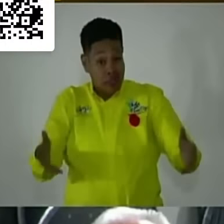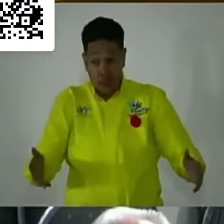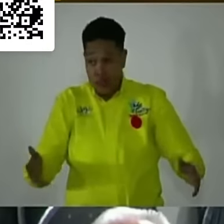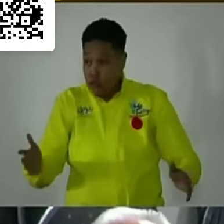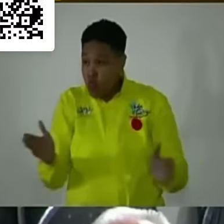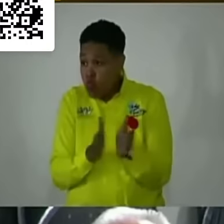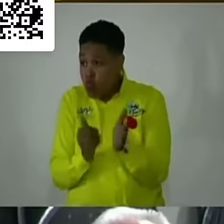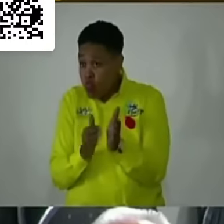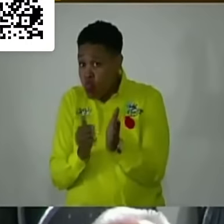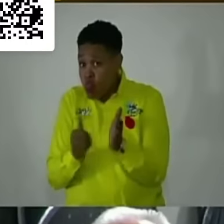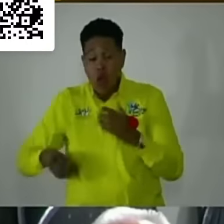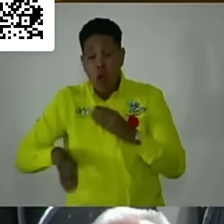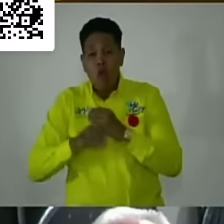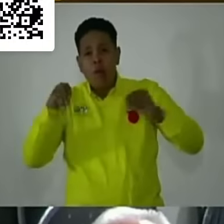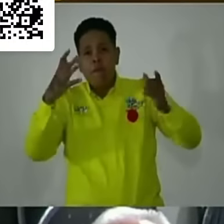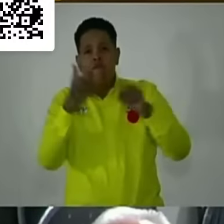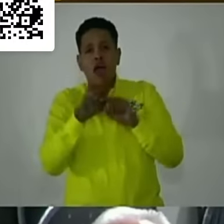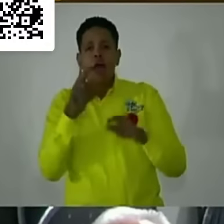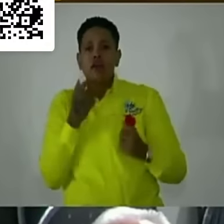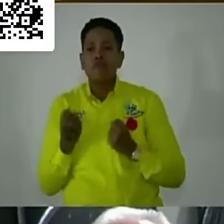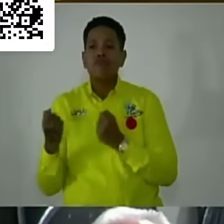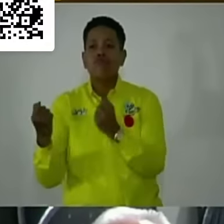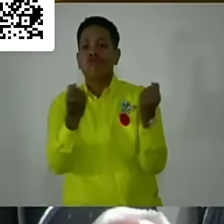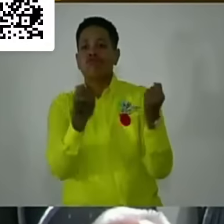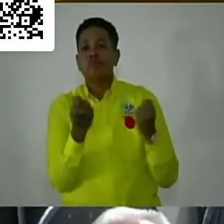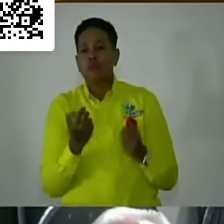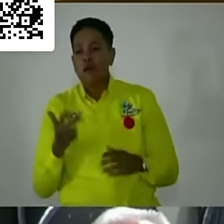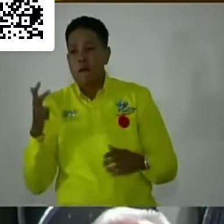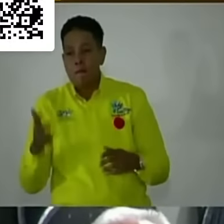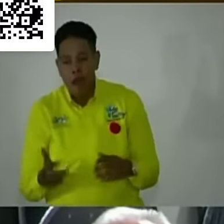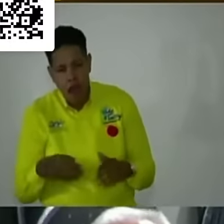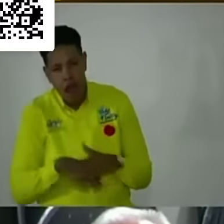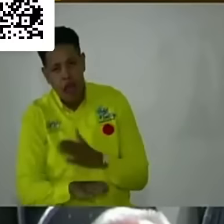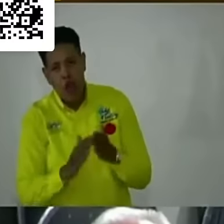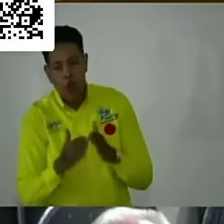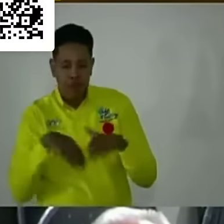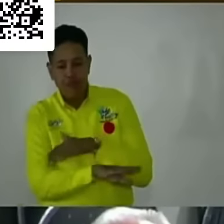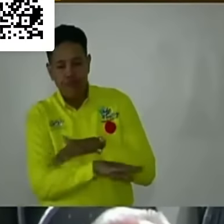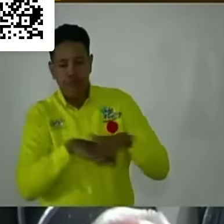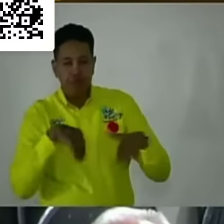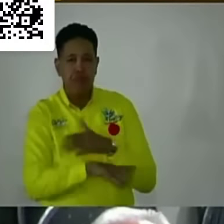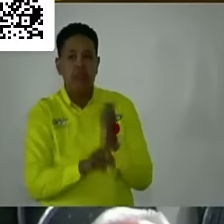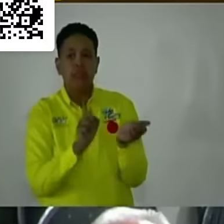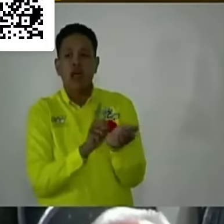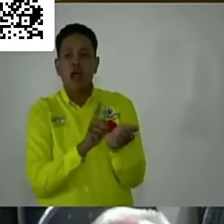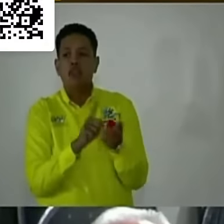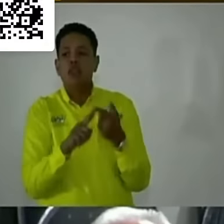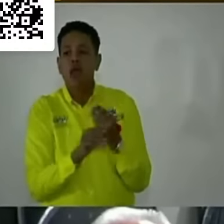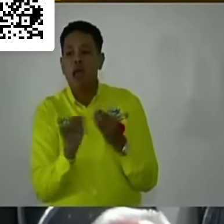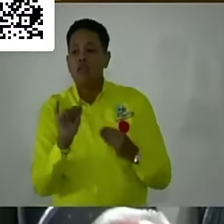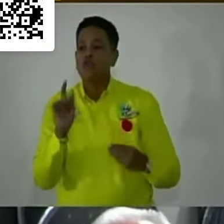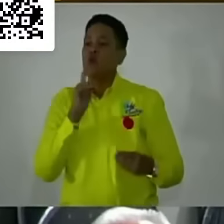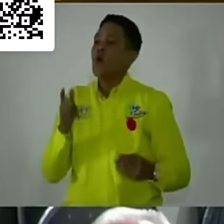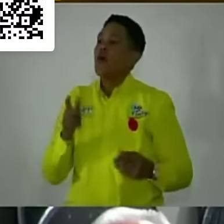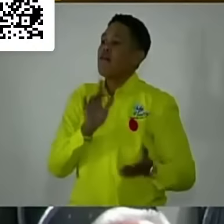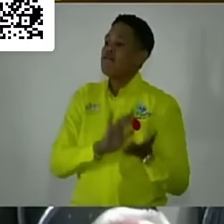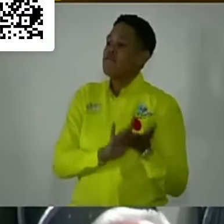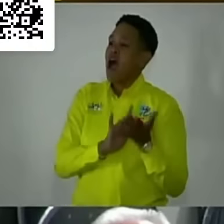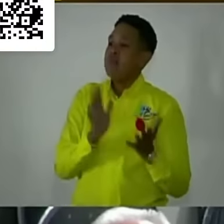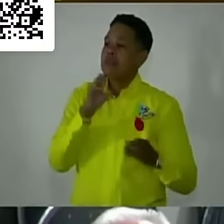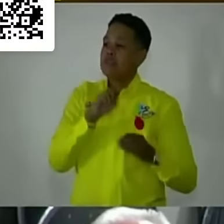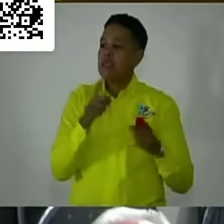we provide a mobile unit to go into those communities, and that includes doctors, but also a mobile pharmacy.